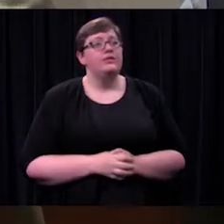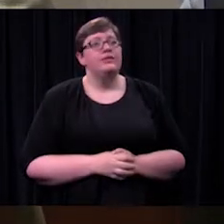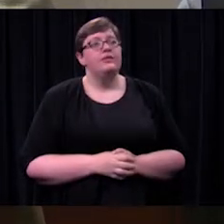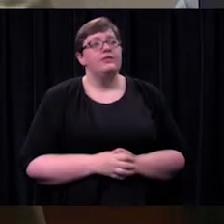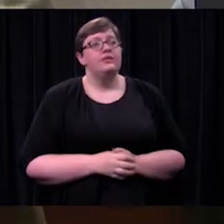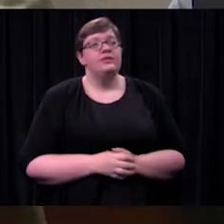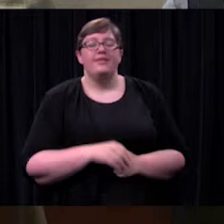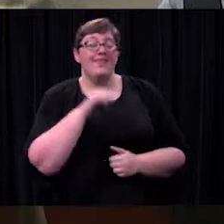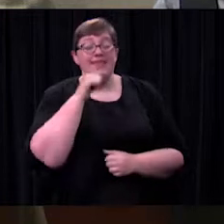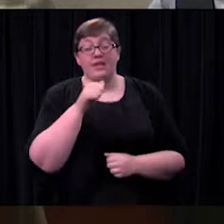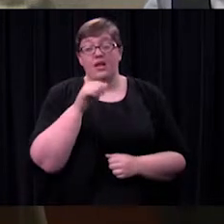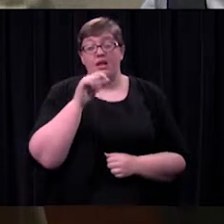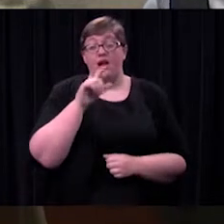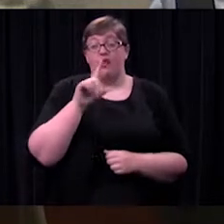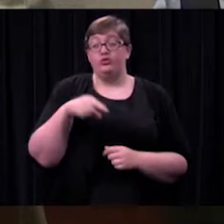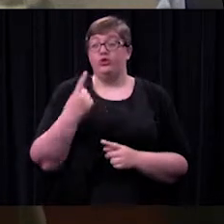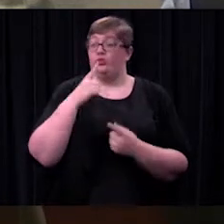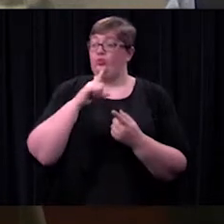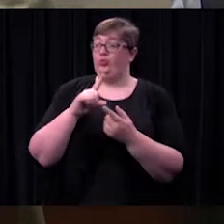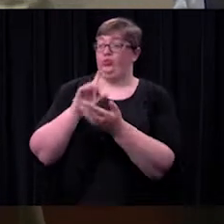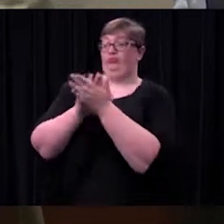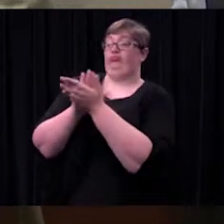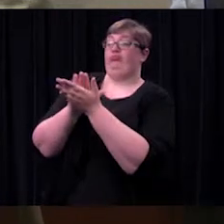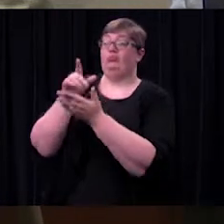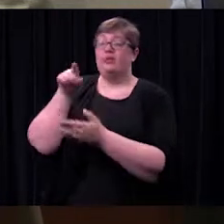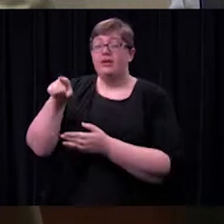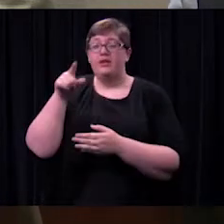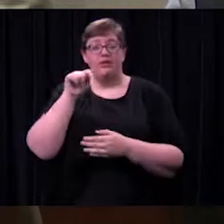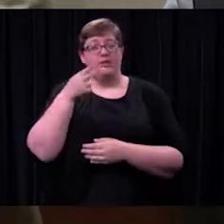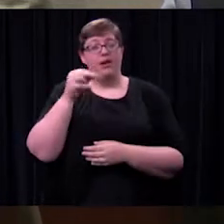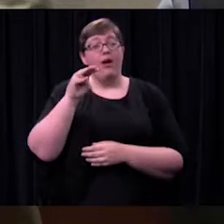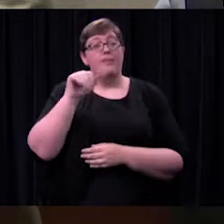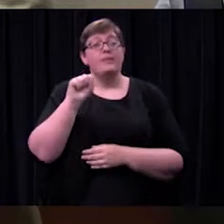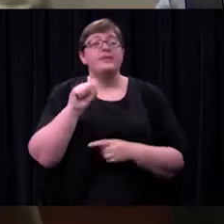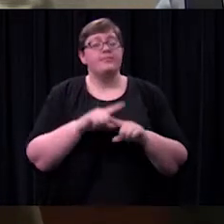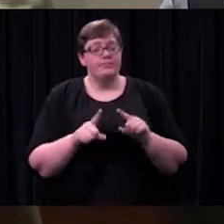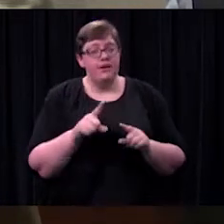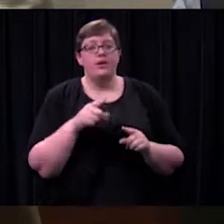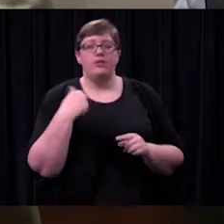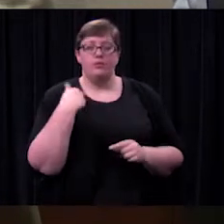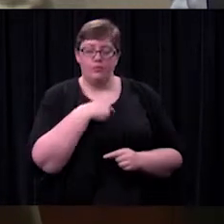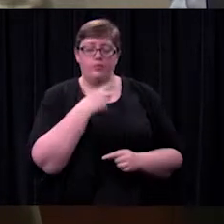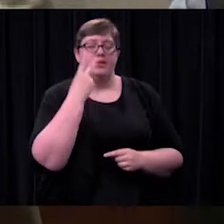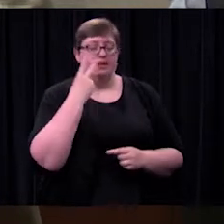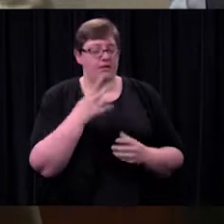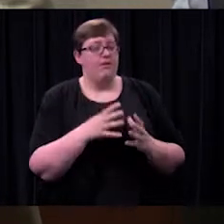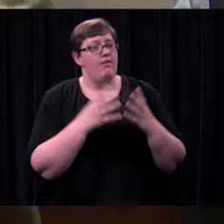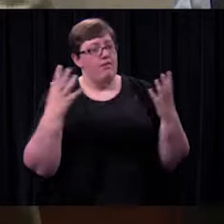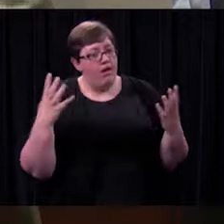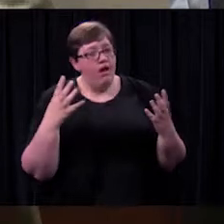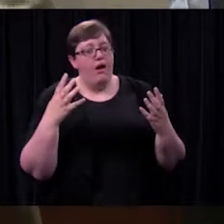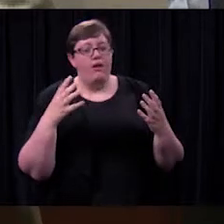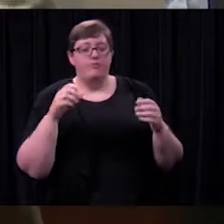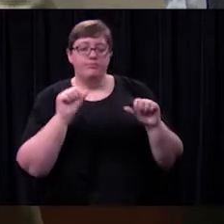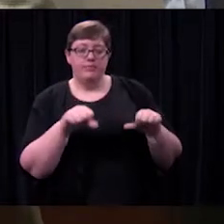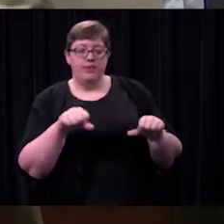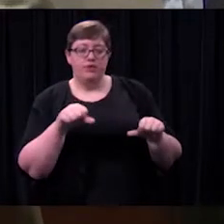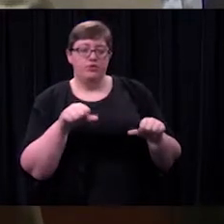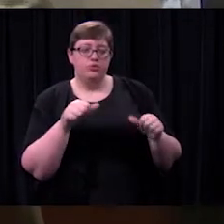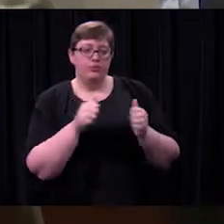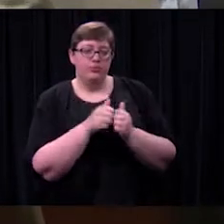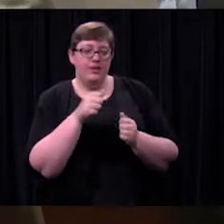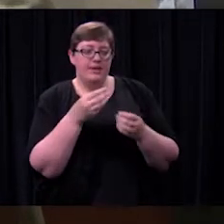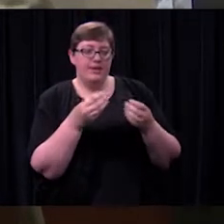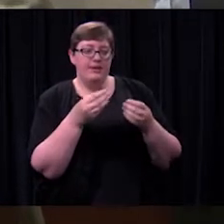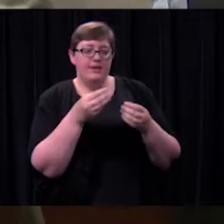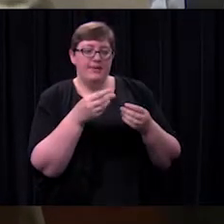McGee on the back. They've done a nice job, but we are seeing a lot of pressure in this space. And I wish we could have